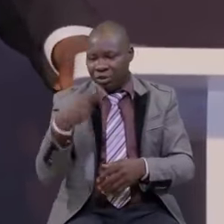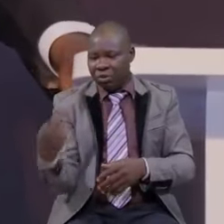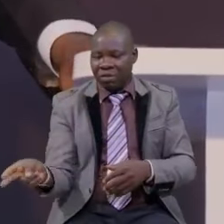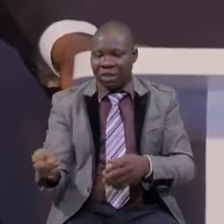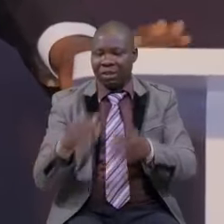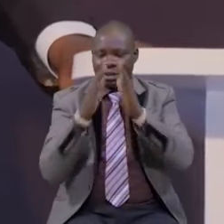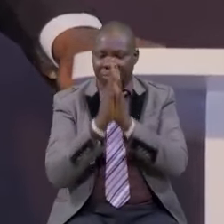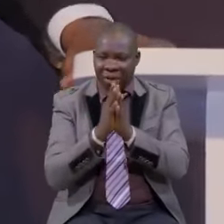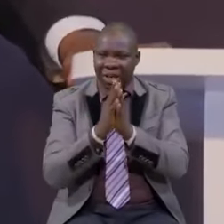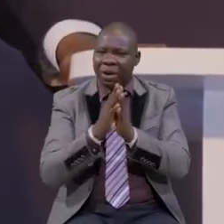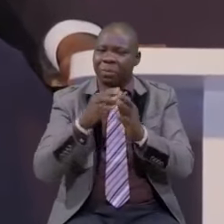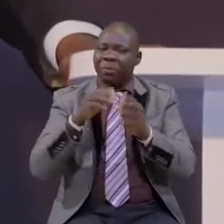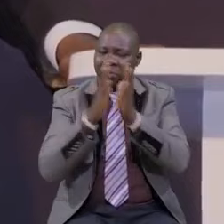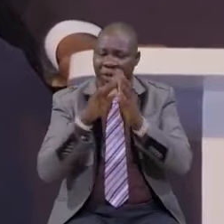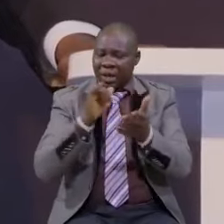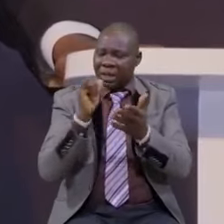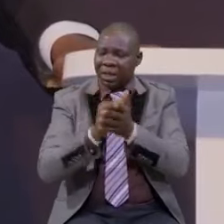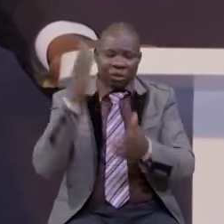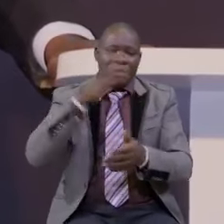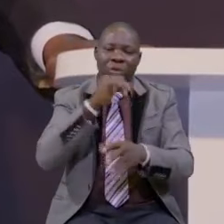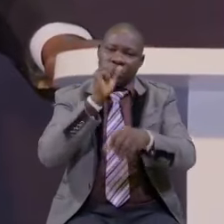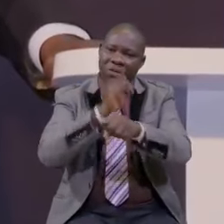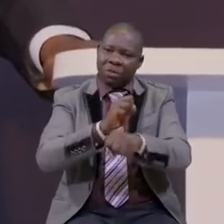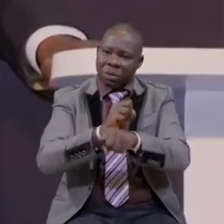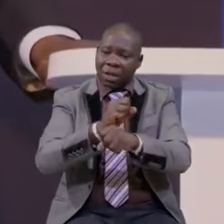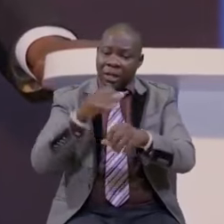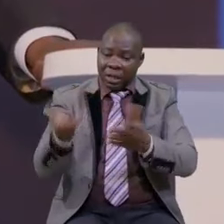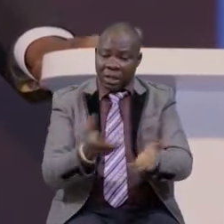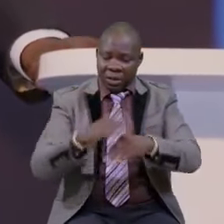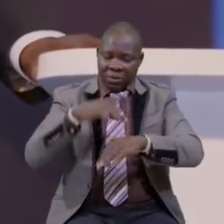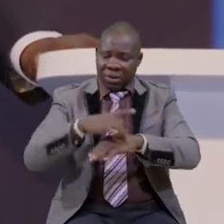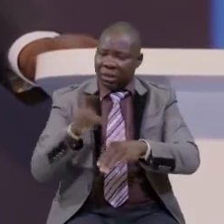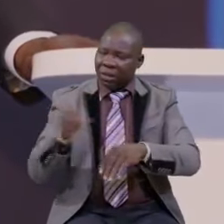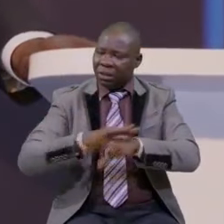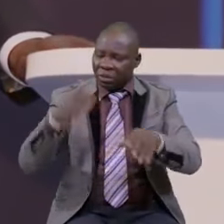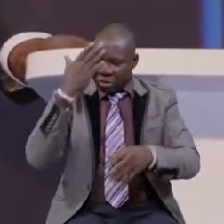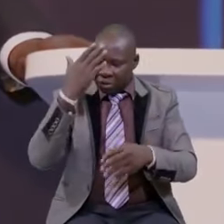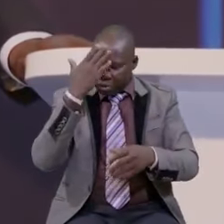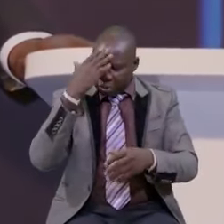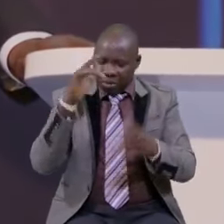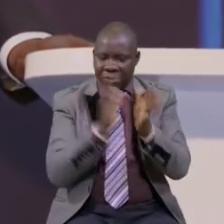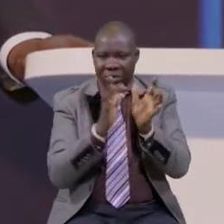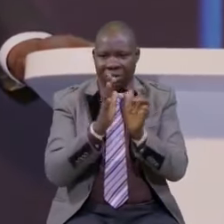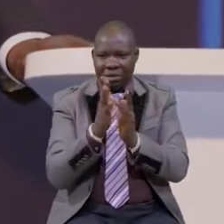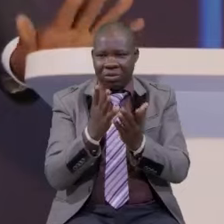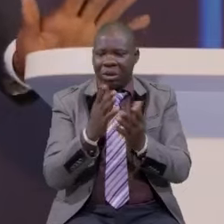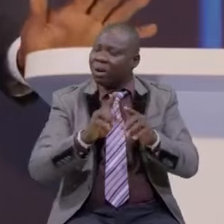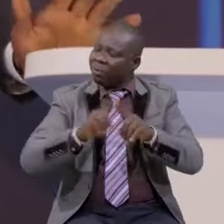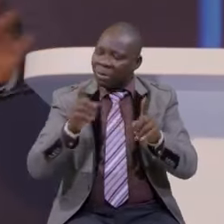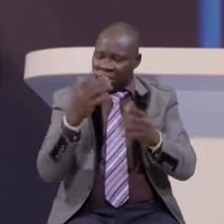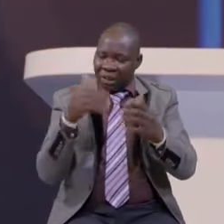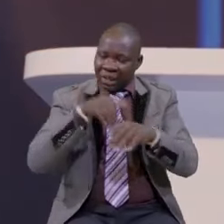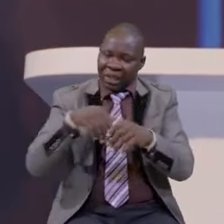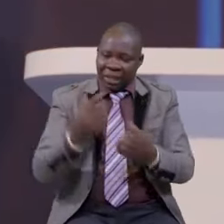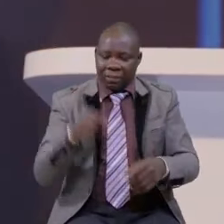prayer, did he know about Jesus? Abraham, have mercy on me. He knows names, sir. He didn't